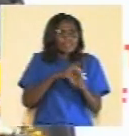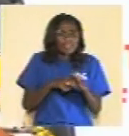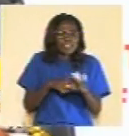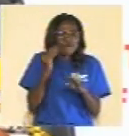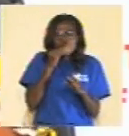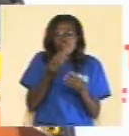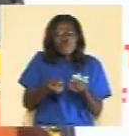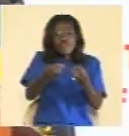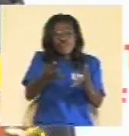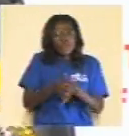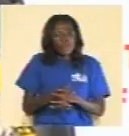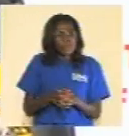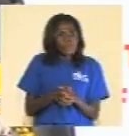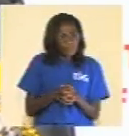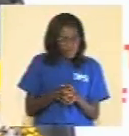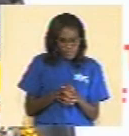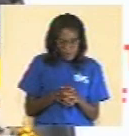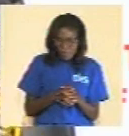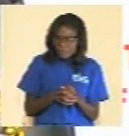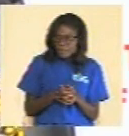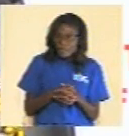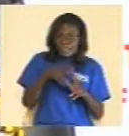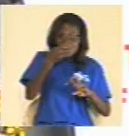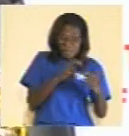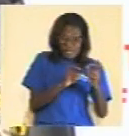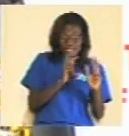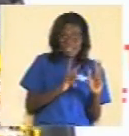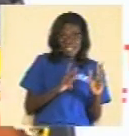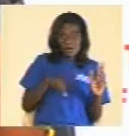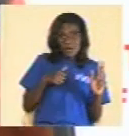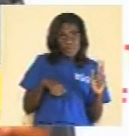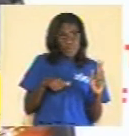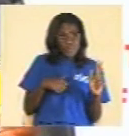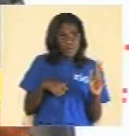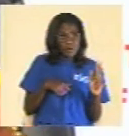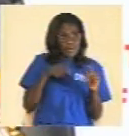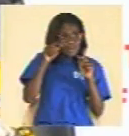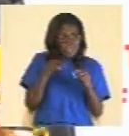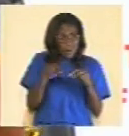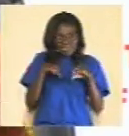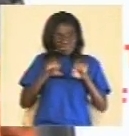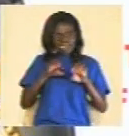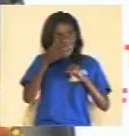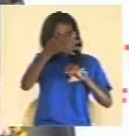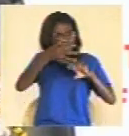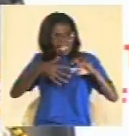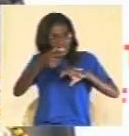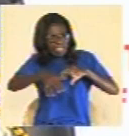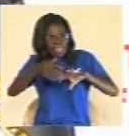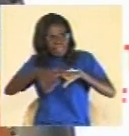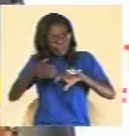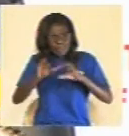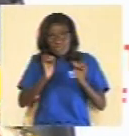And those who have disability, now for example, your hands are affected, you cannot see